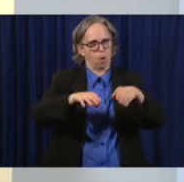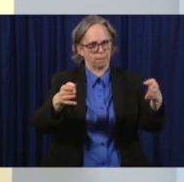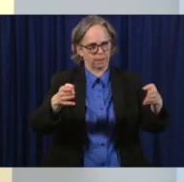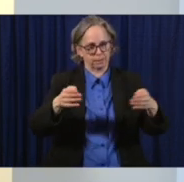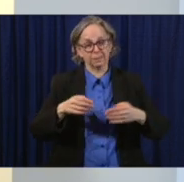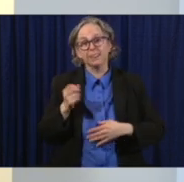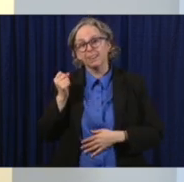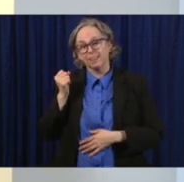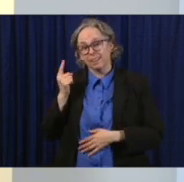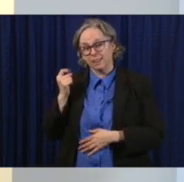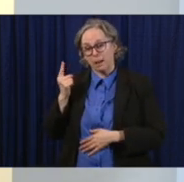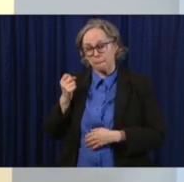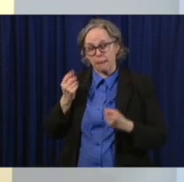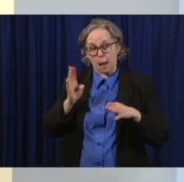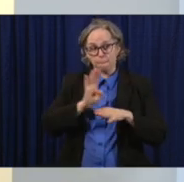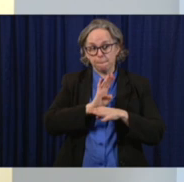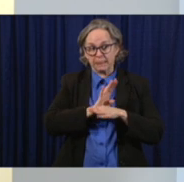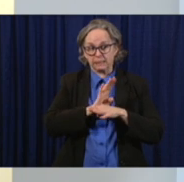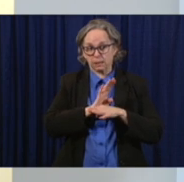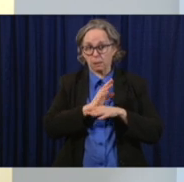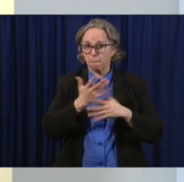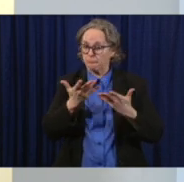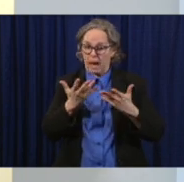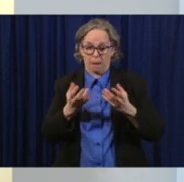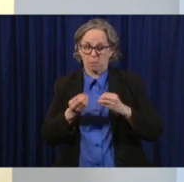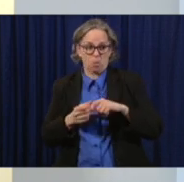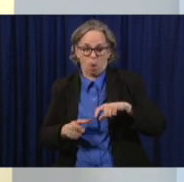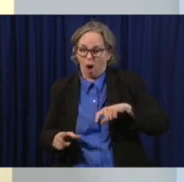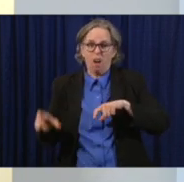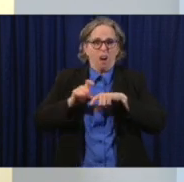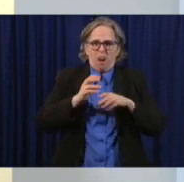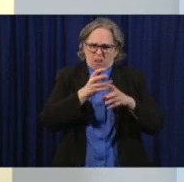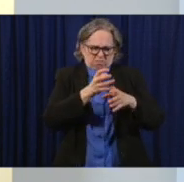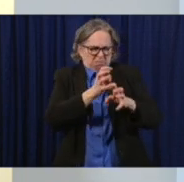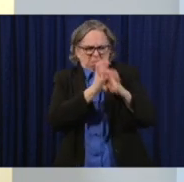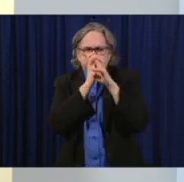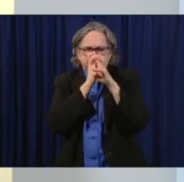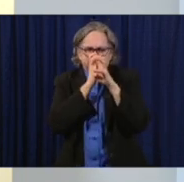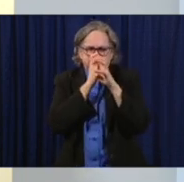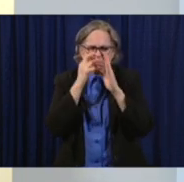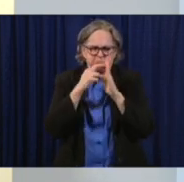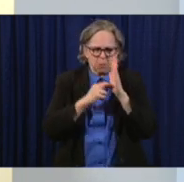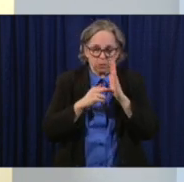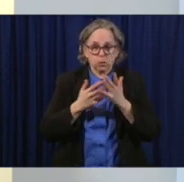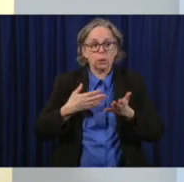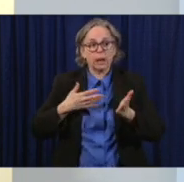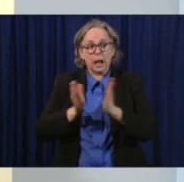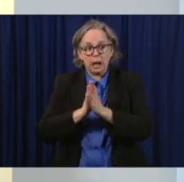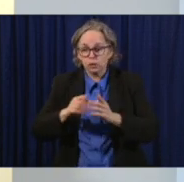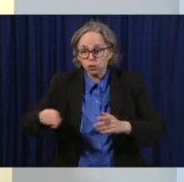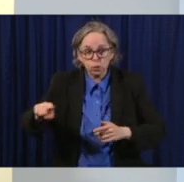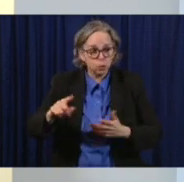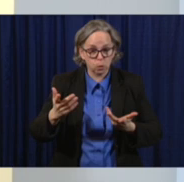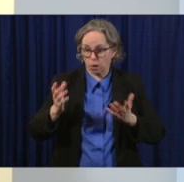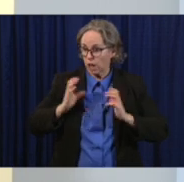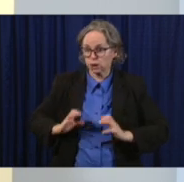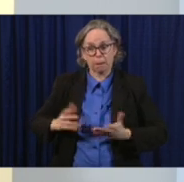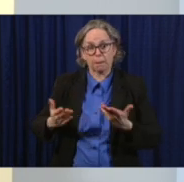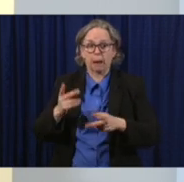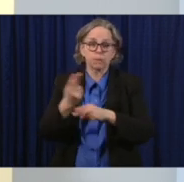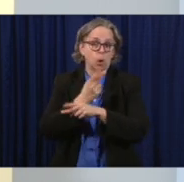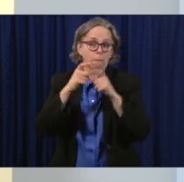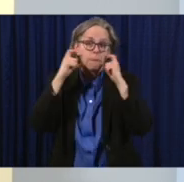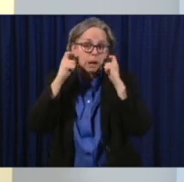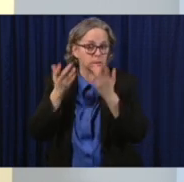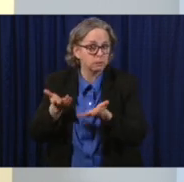best practices, may ask you to wear a mask. Many of them will be promoting higher standards in their